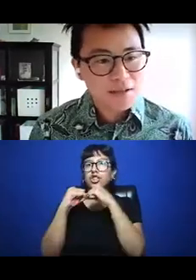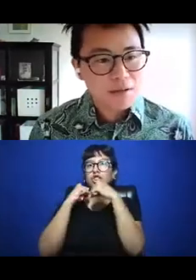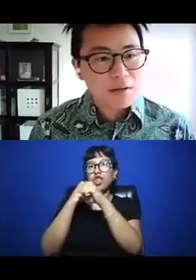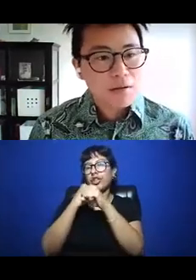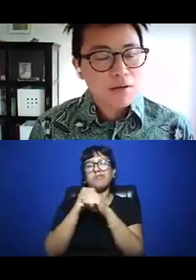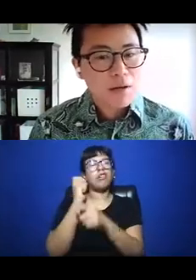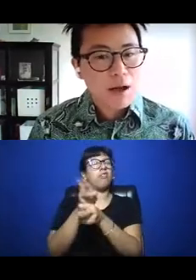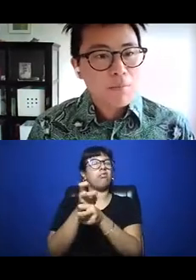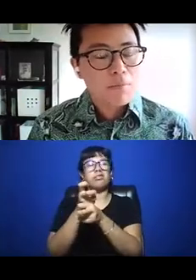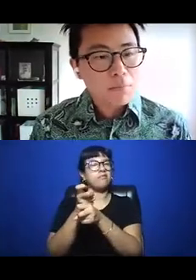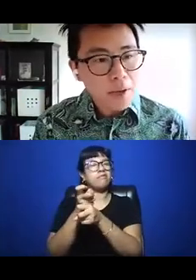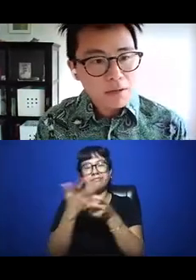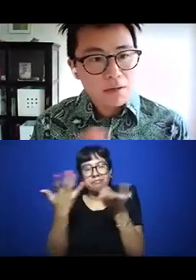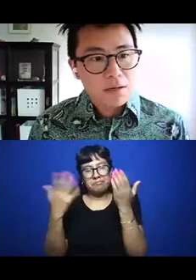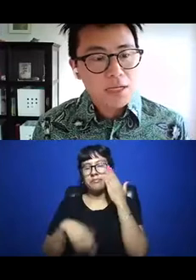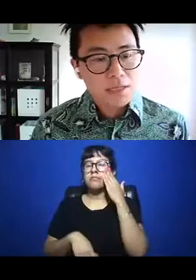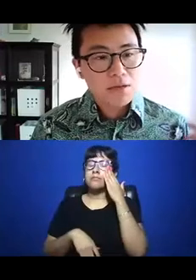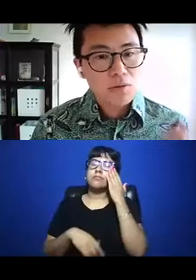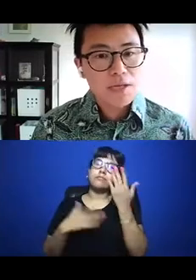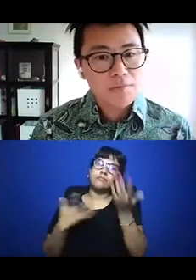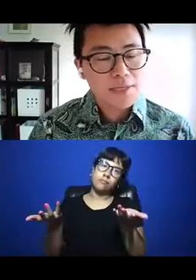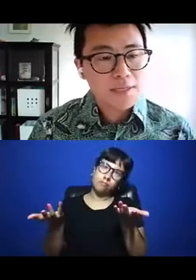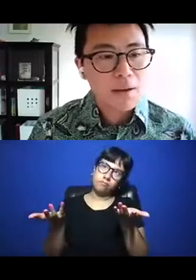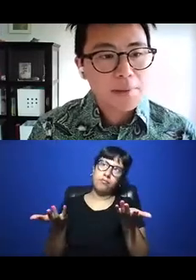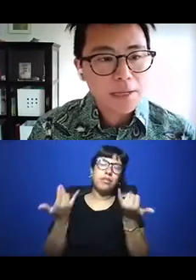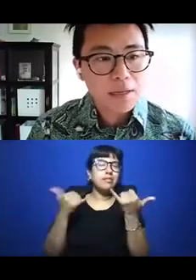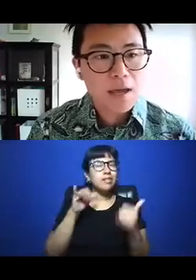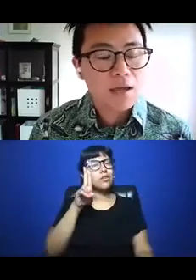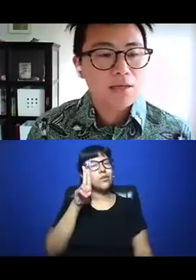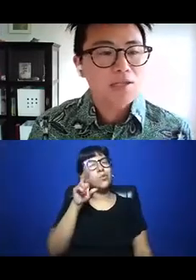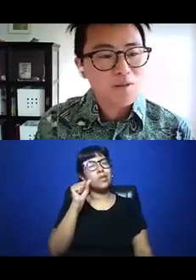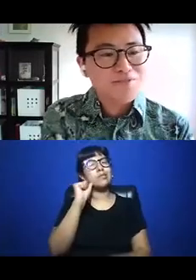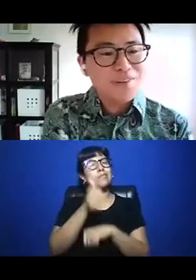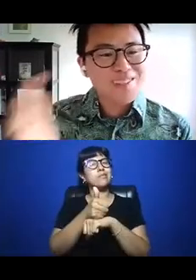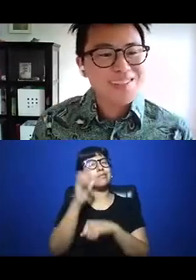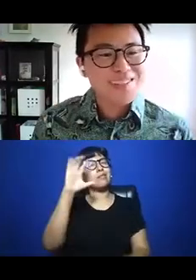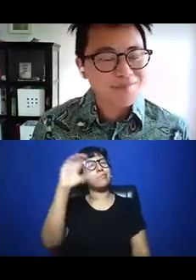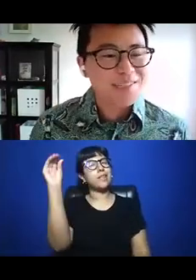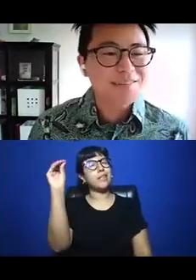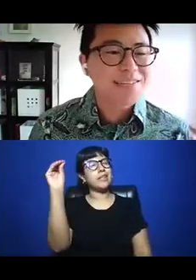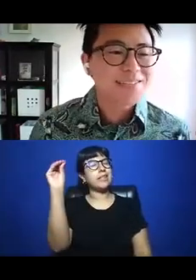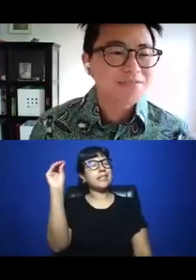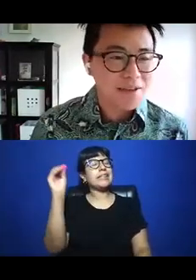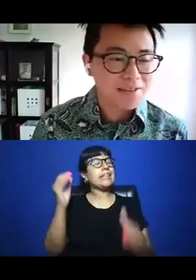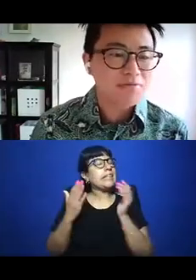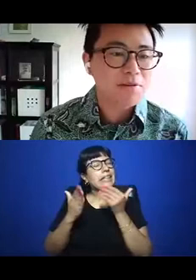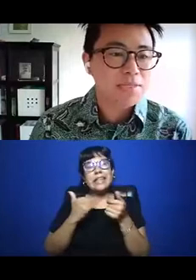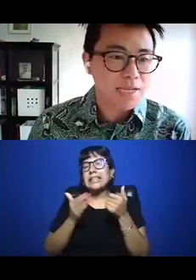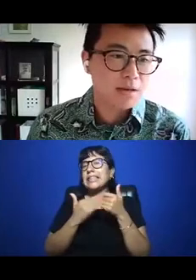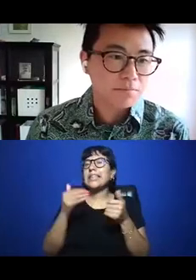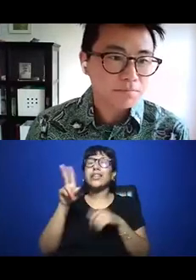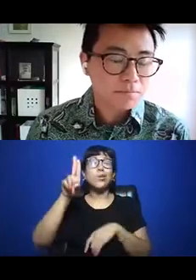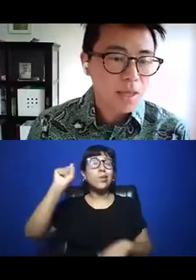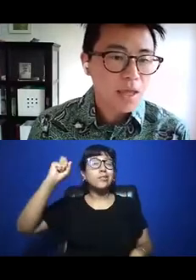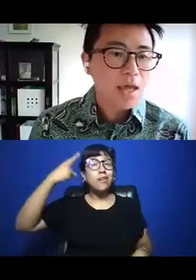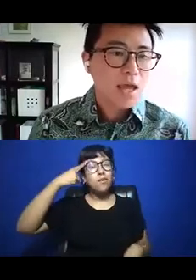measures. But it's a US based company, and it's very susceptible to US surveillance from the